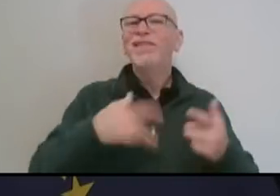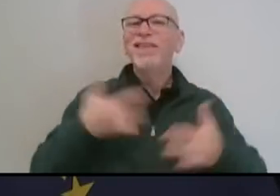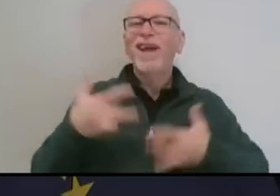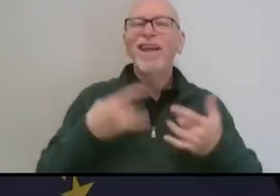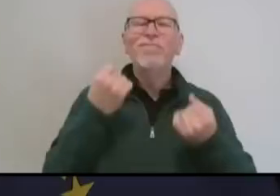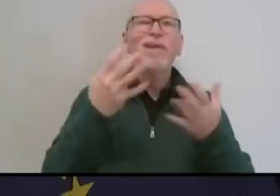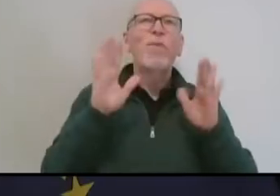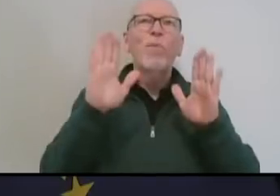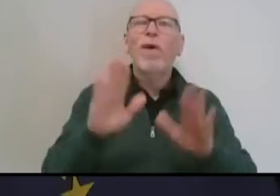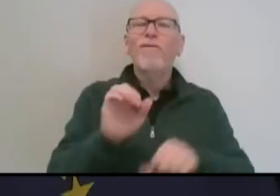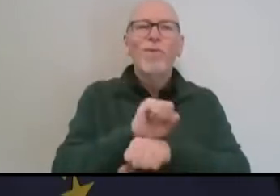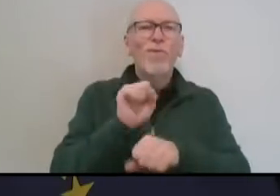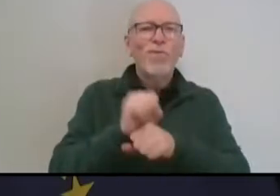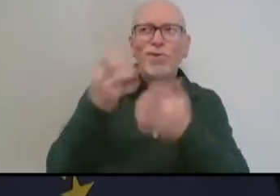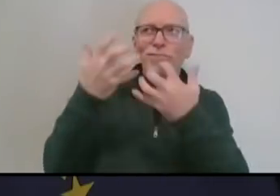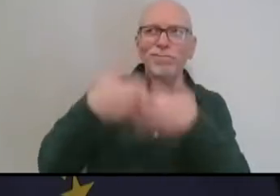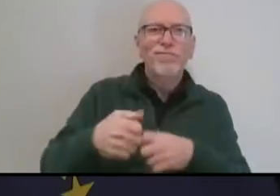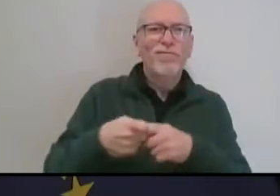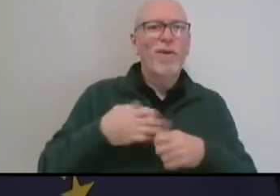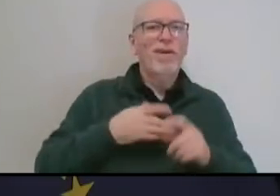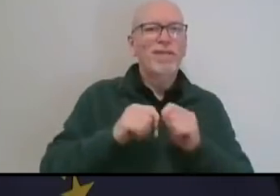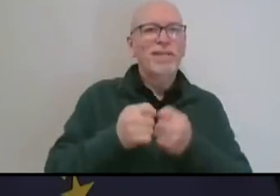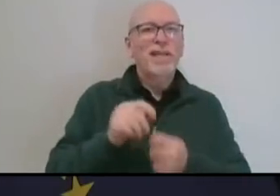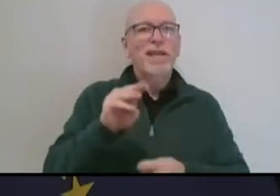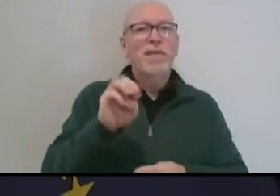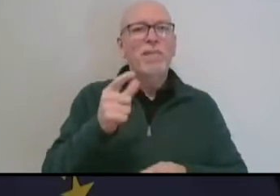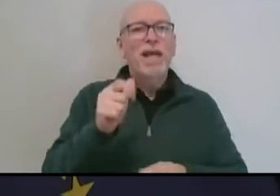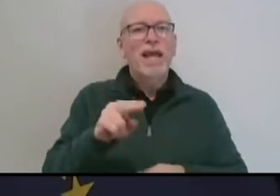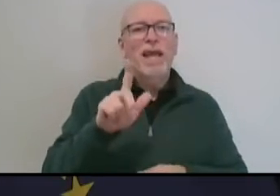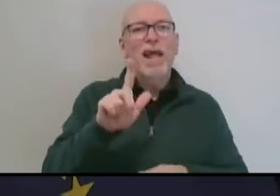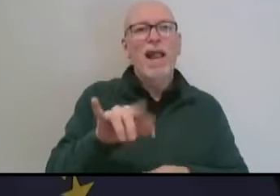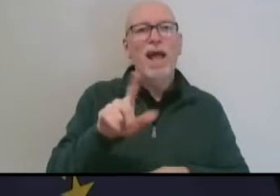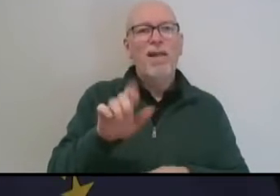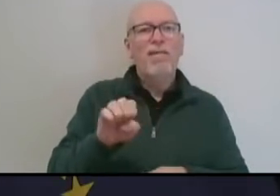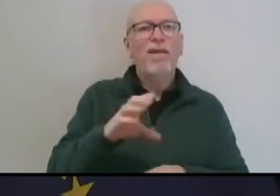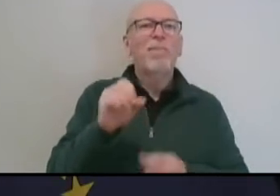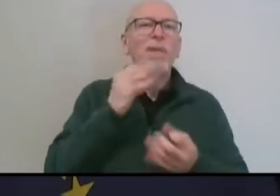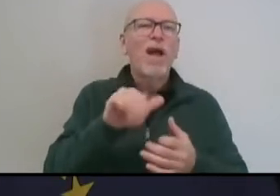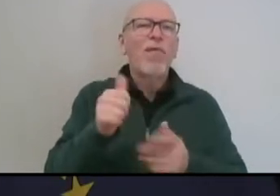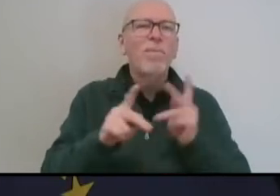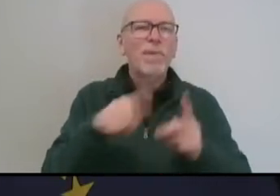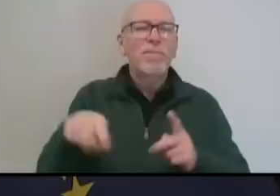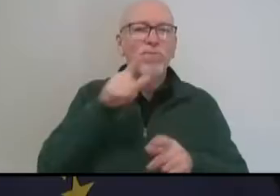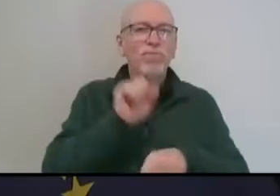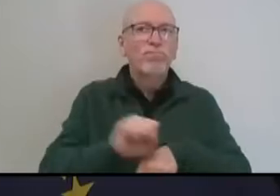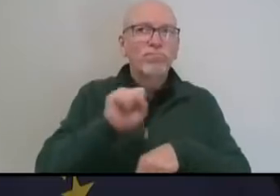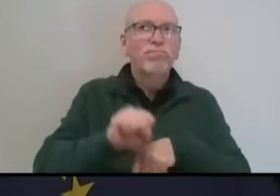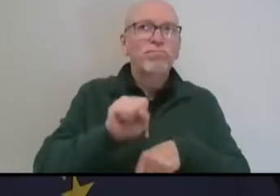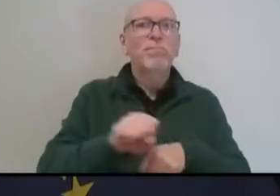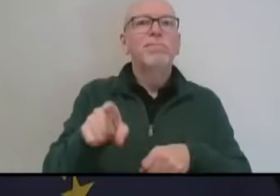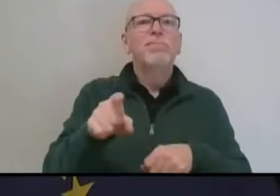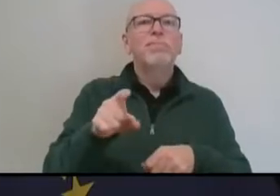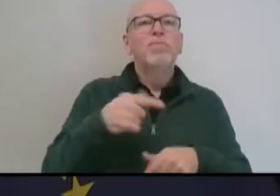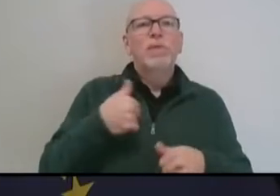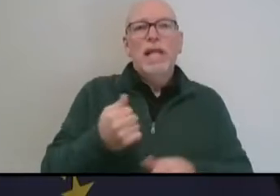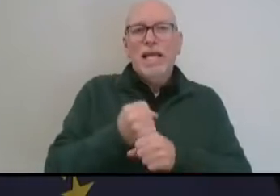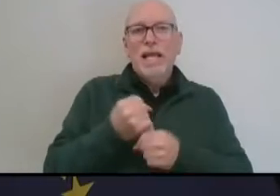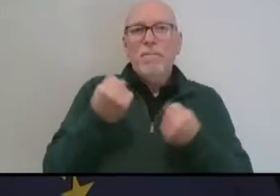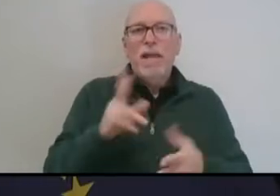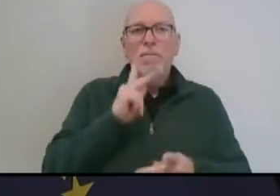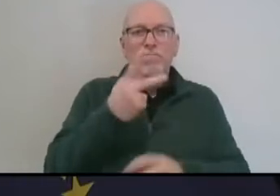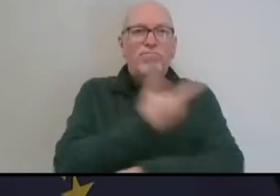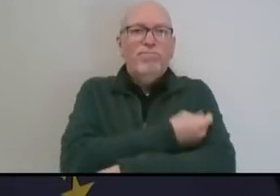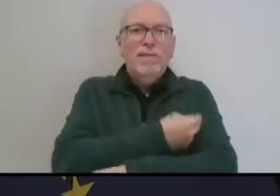wonderful work went in from my team, Megan Lytle, and lots of others who have been working tremendously so that we can get lots of vaccines in arms as quickly